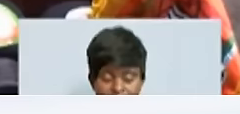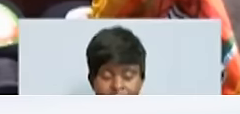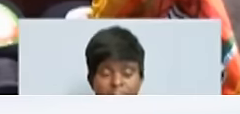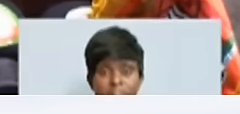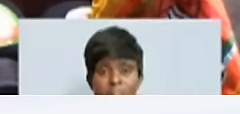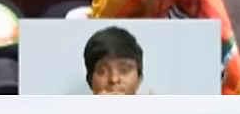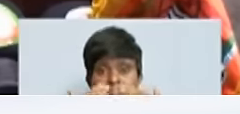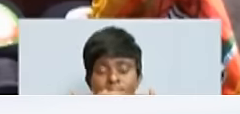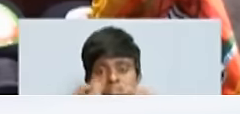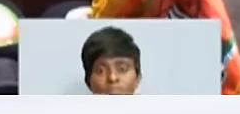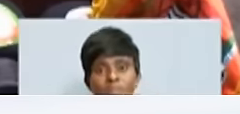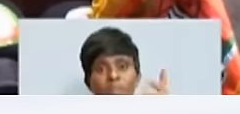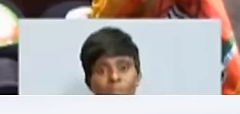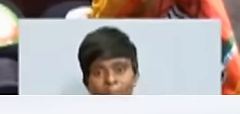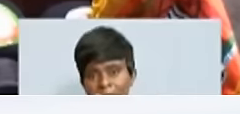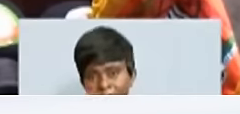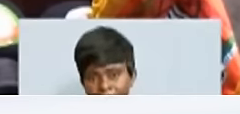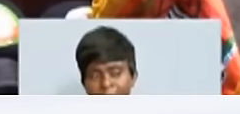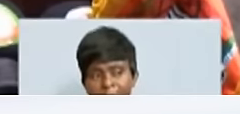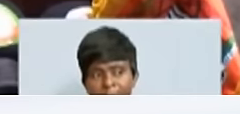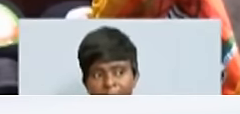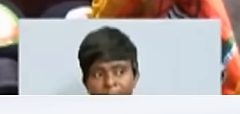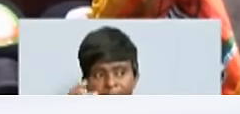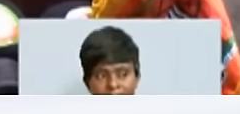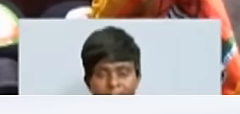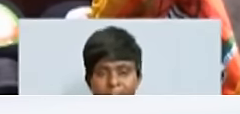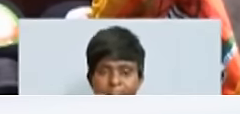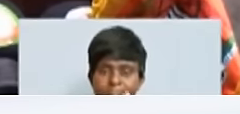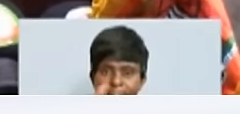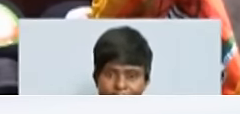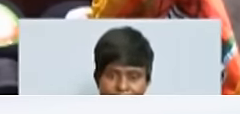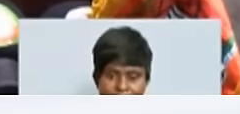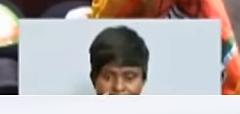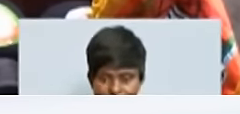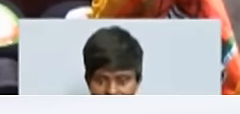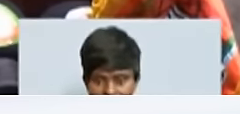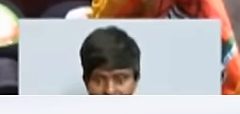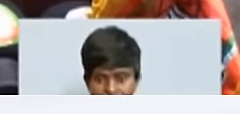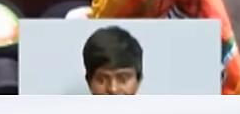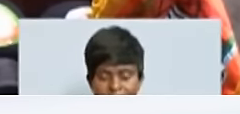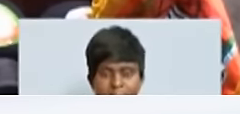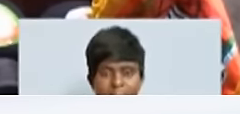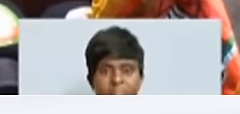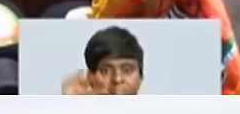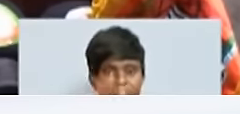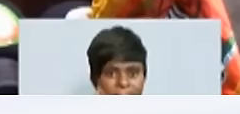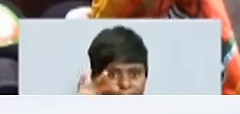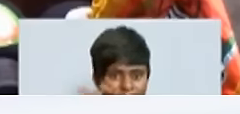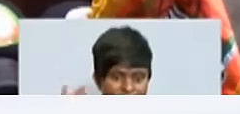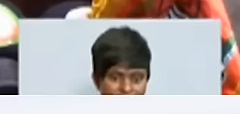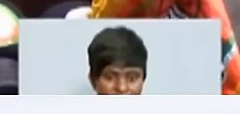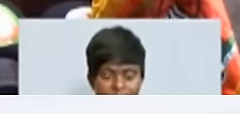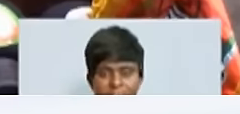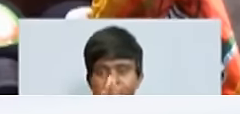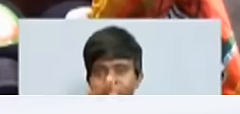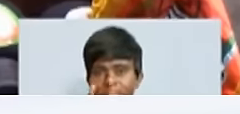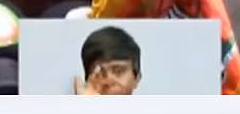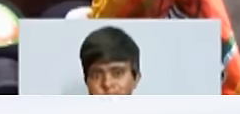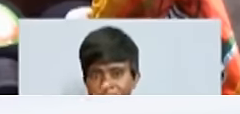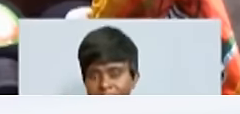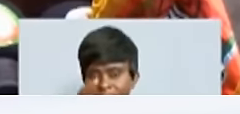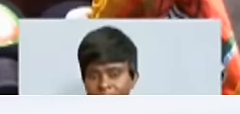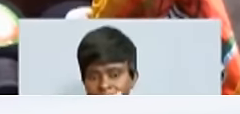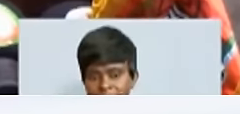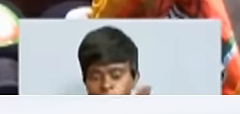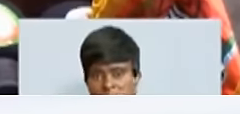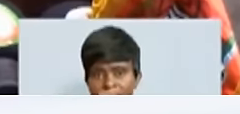particularly thank our citizens in areas where we have had by-elections since the